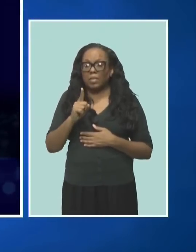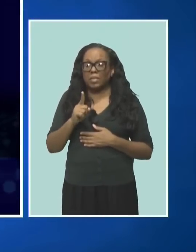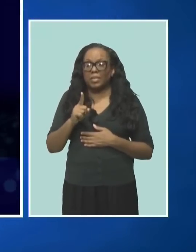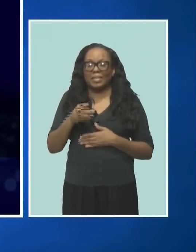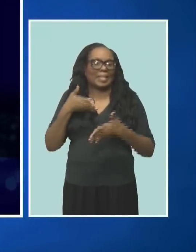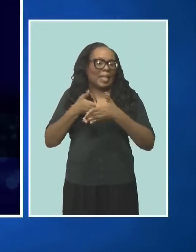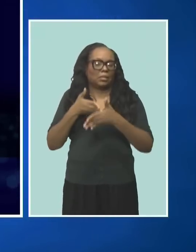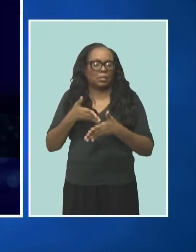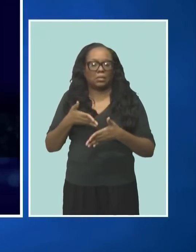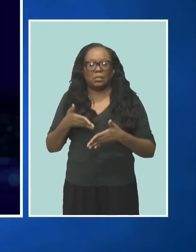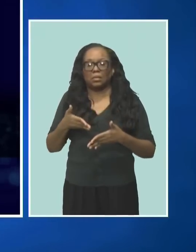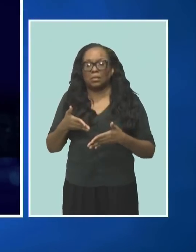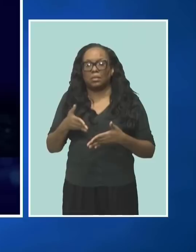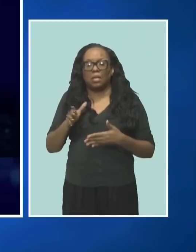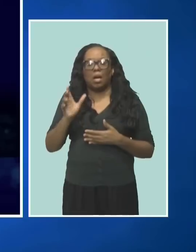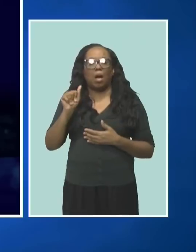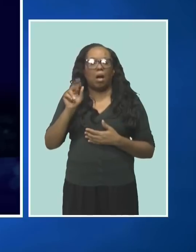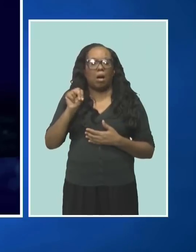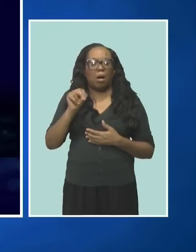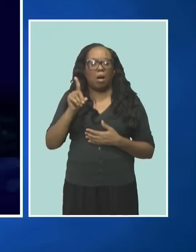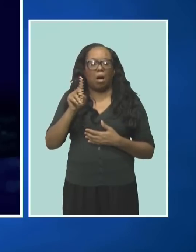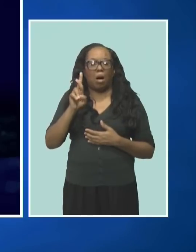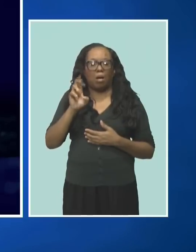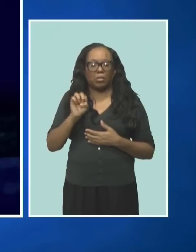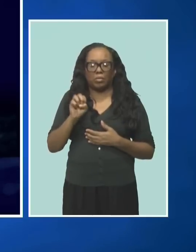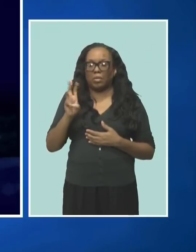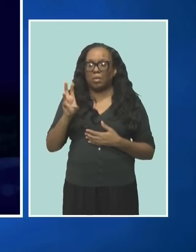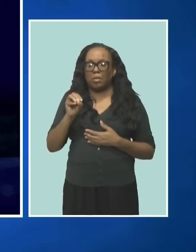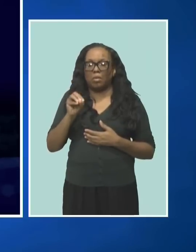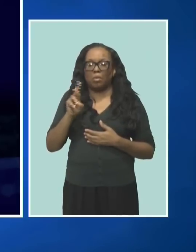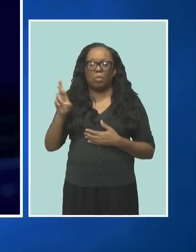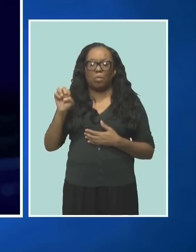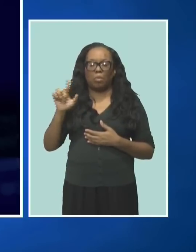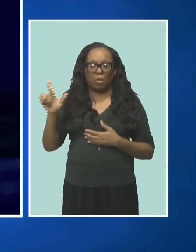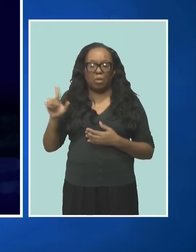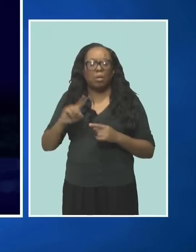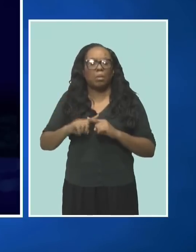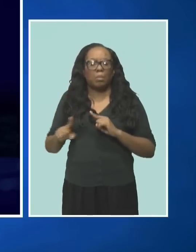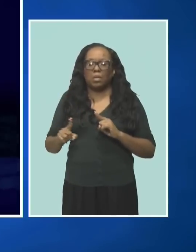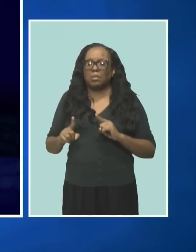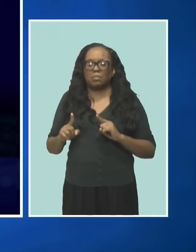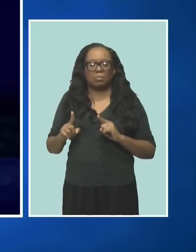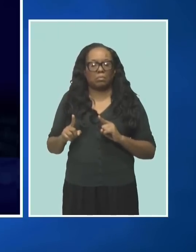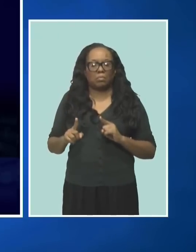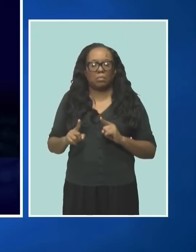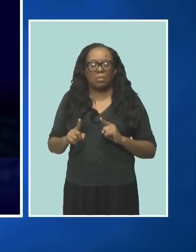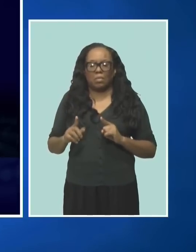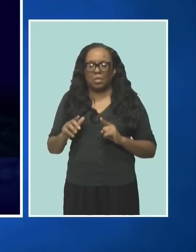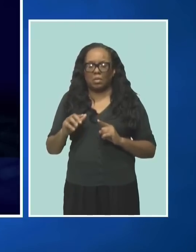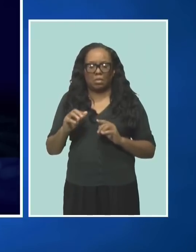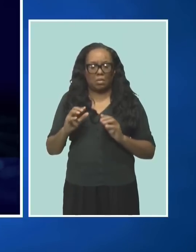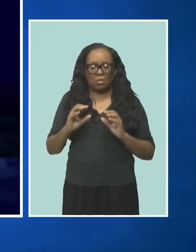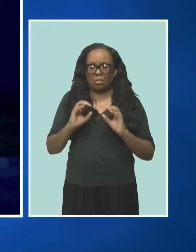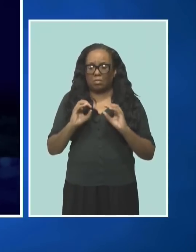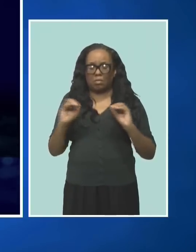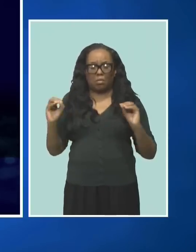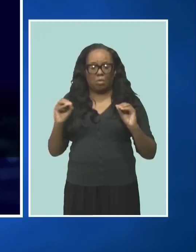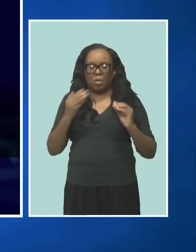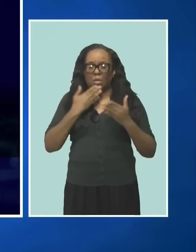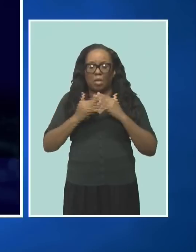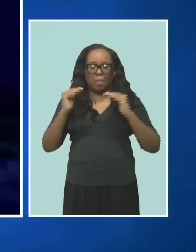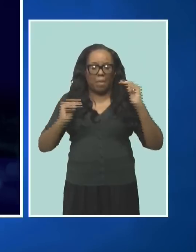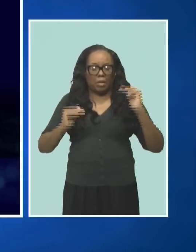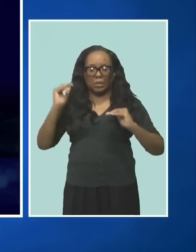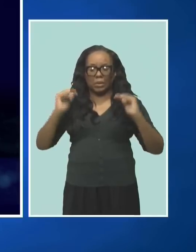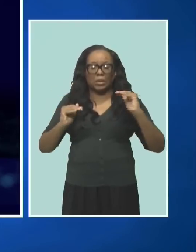there's a gender balance in the Senate that the Democratic Labour Party has observed for a long time. This has now been violated. There were other women who